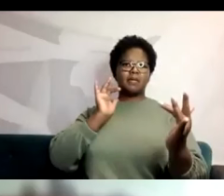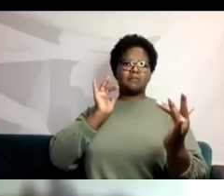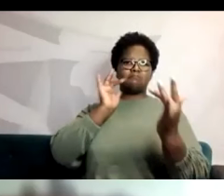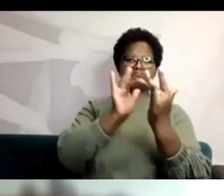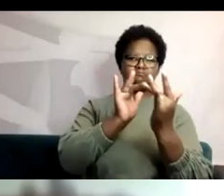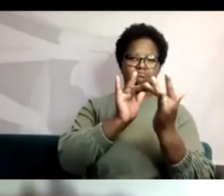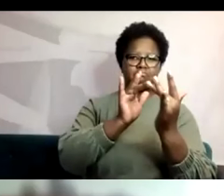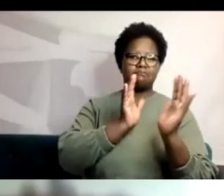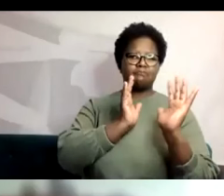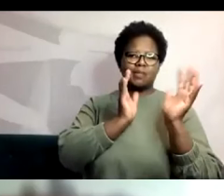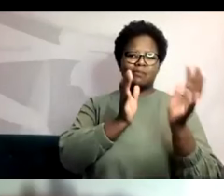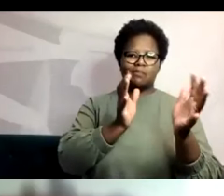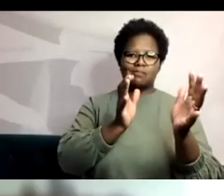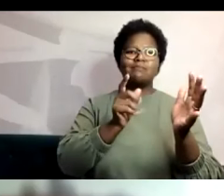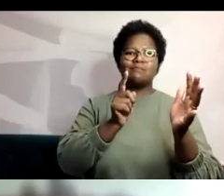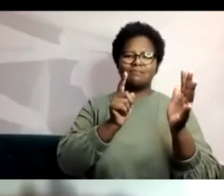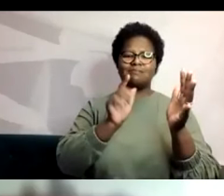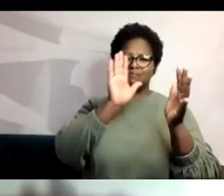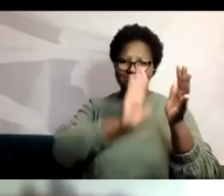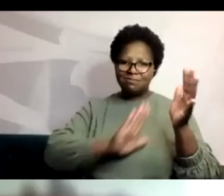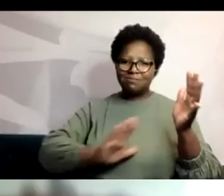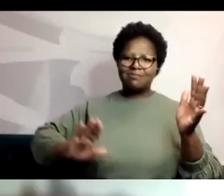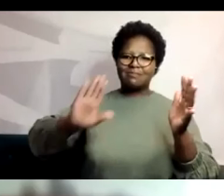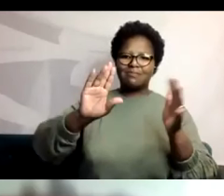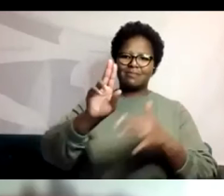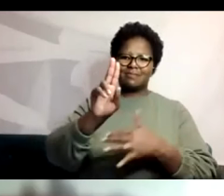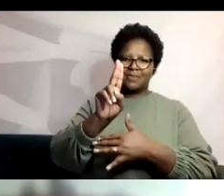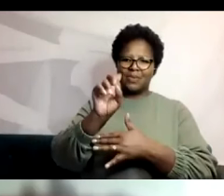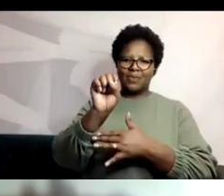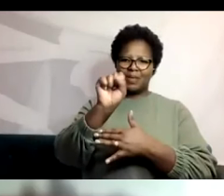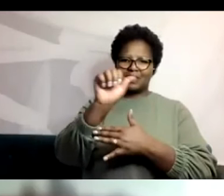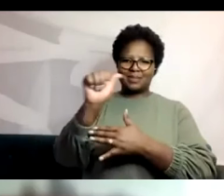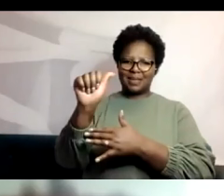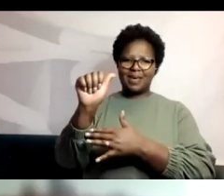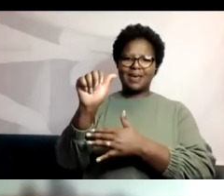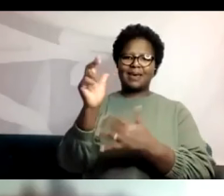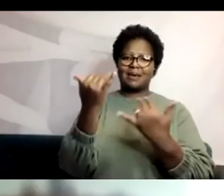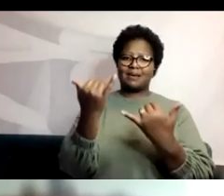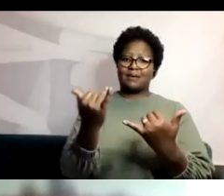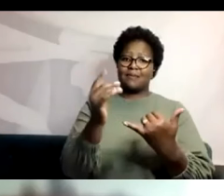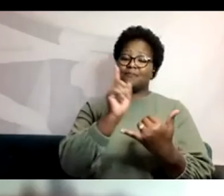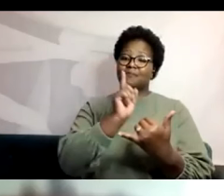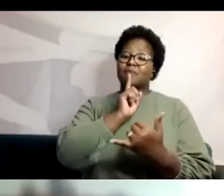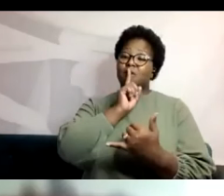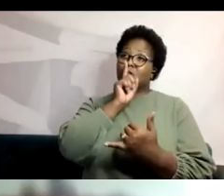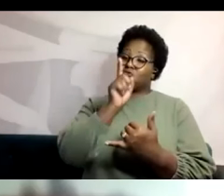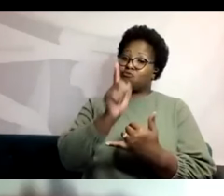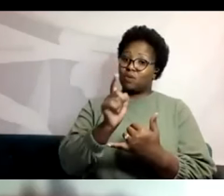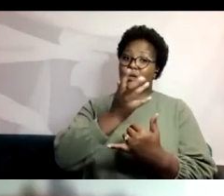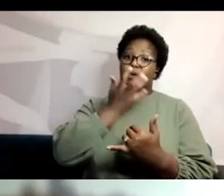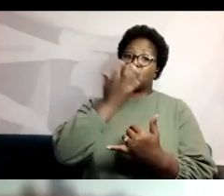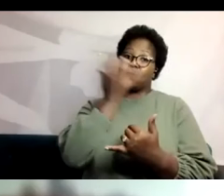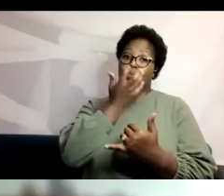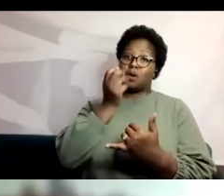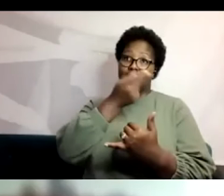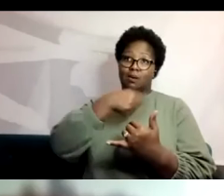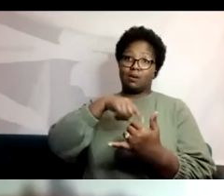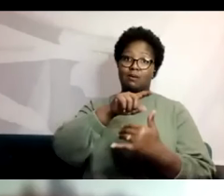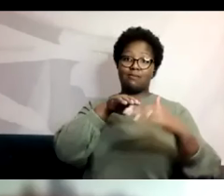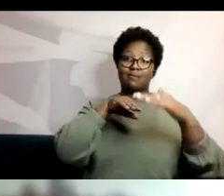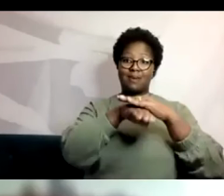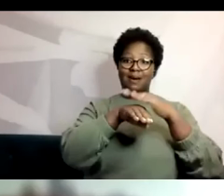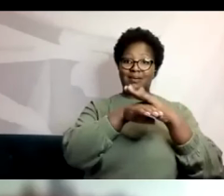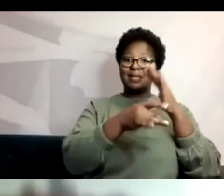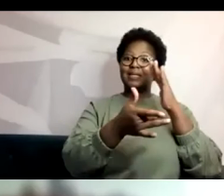the country. And it's really has opened up the world for our participants